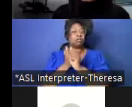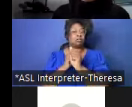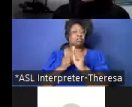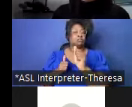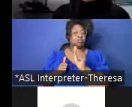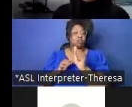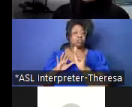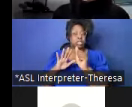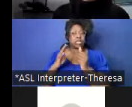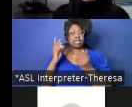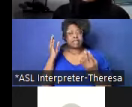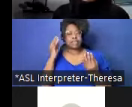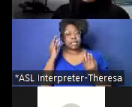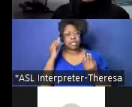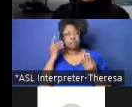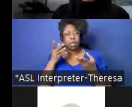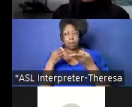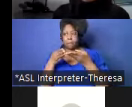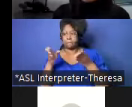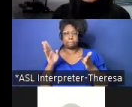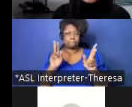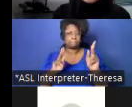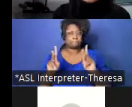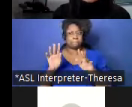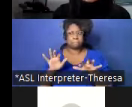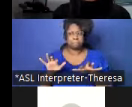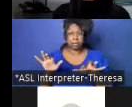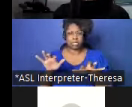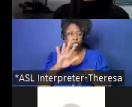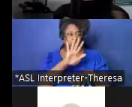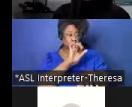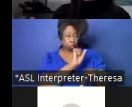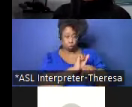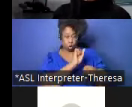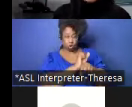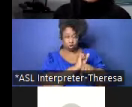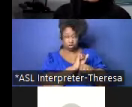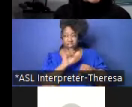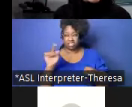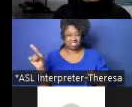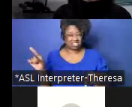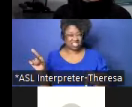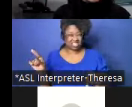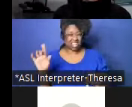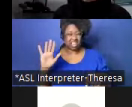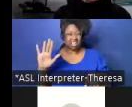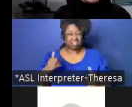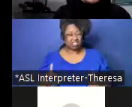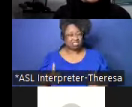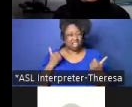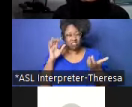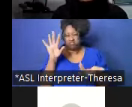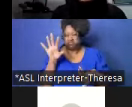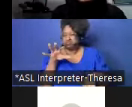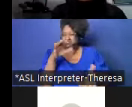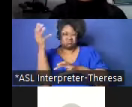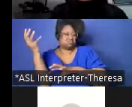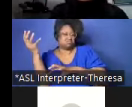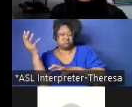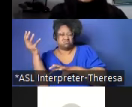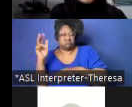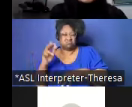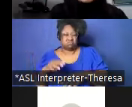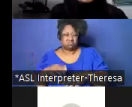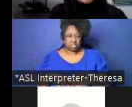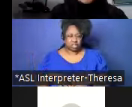consider the inconvenience to the public of all of this work. We don't want our lifestyles inconvenienced. So I